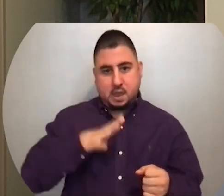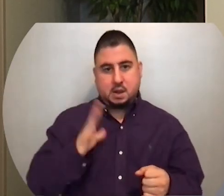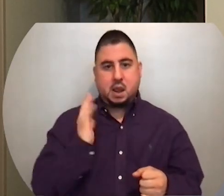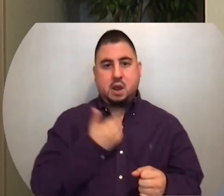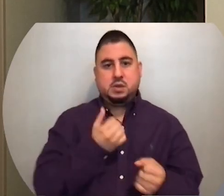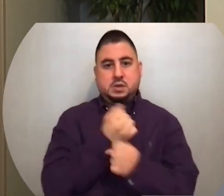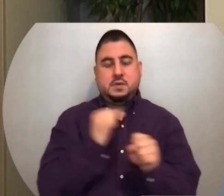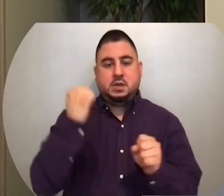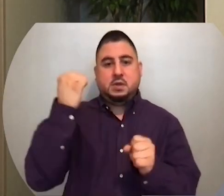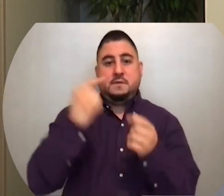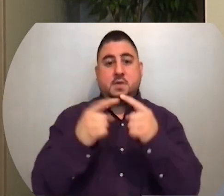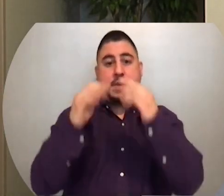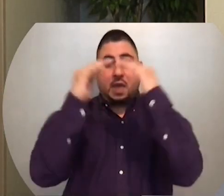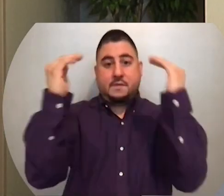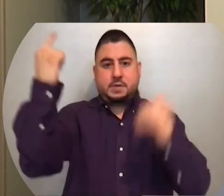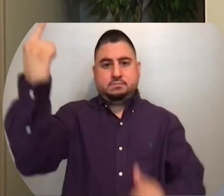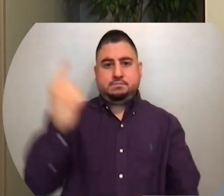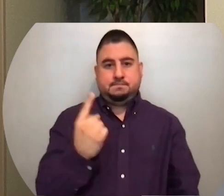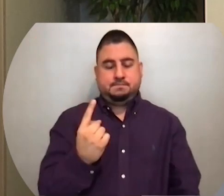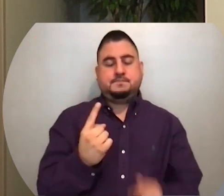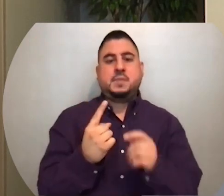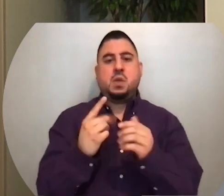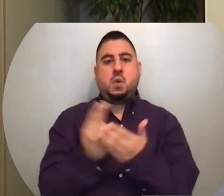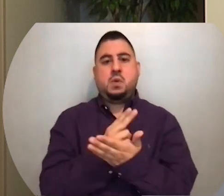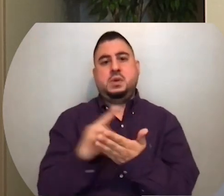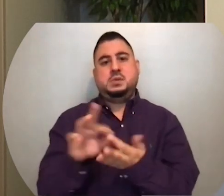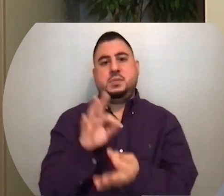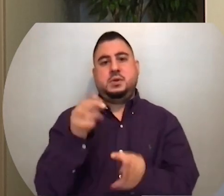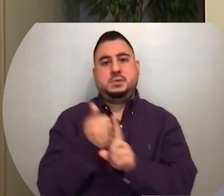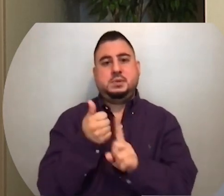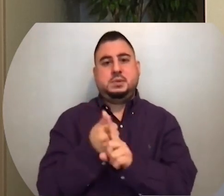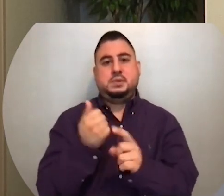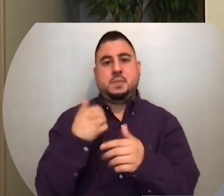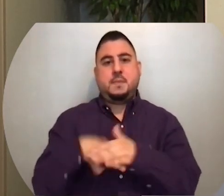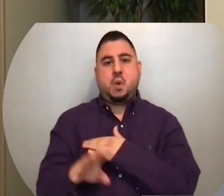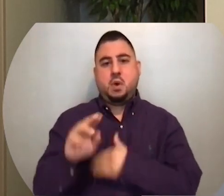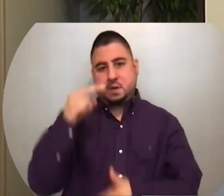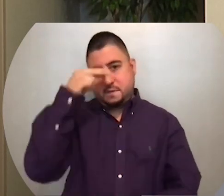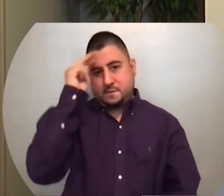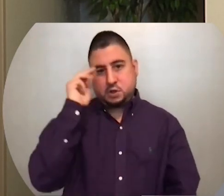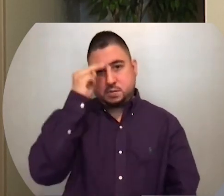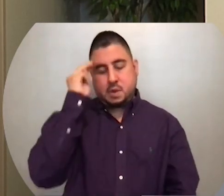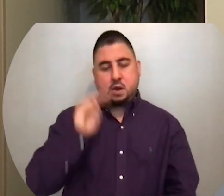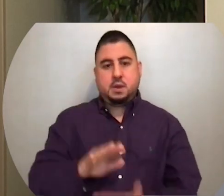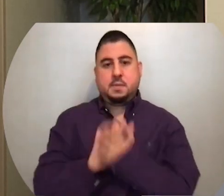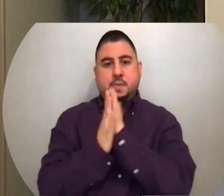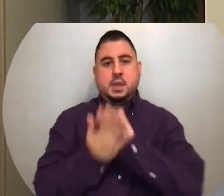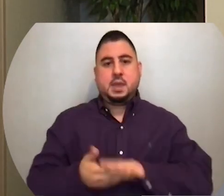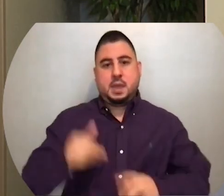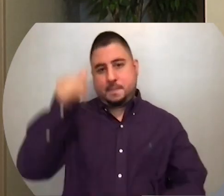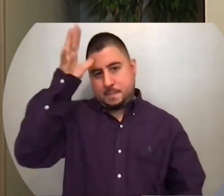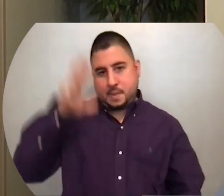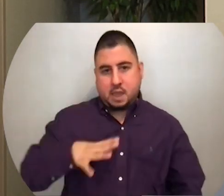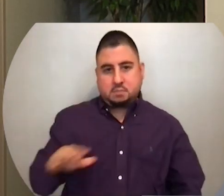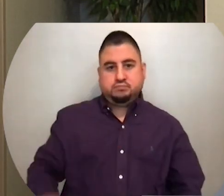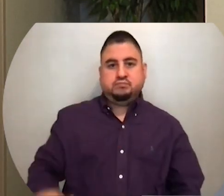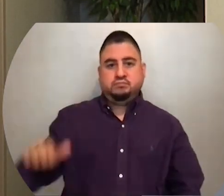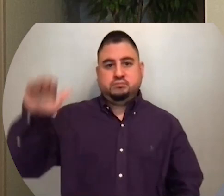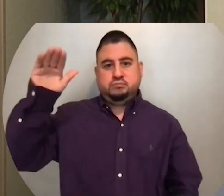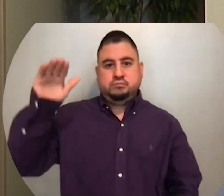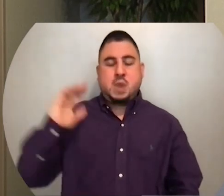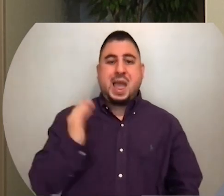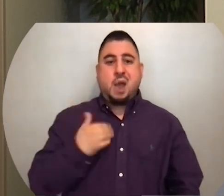salvation, he came down from heaven, and by the Holy Spirit was incarnate of the Virgin Mary, and became man. For our sake he